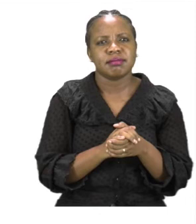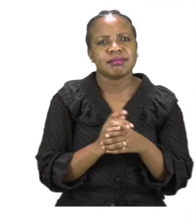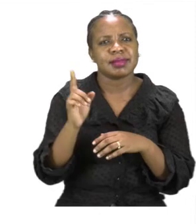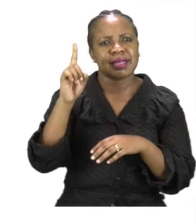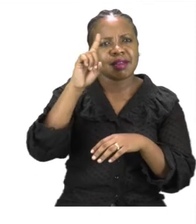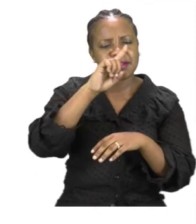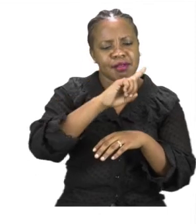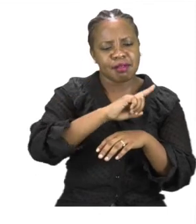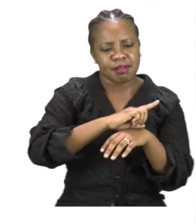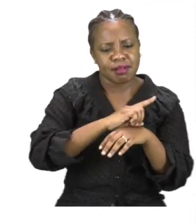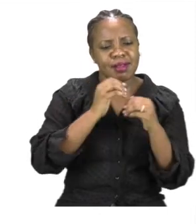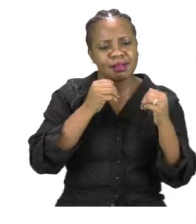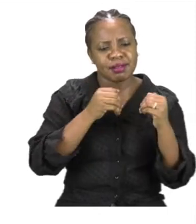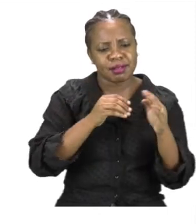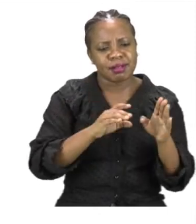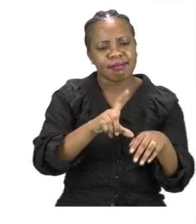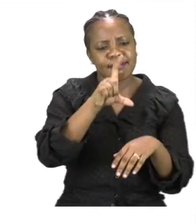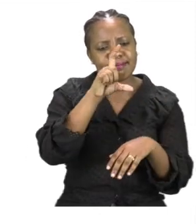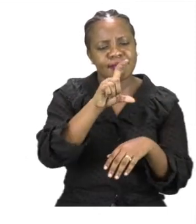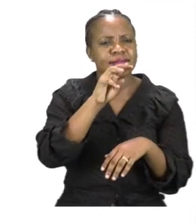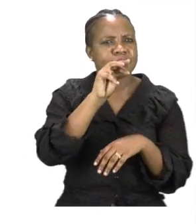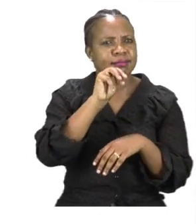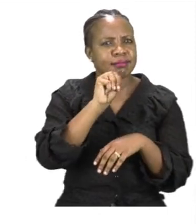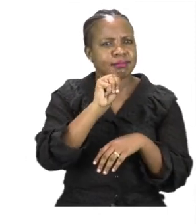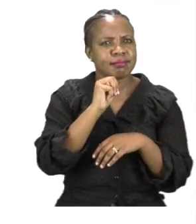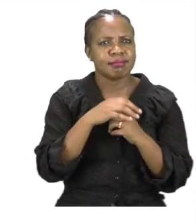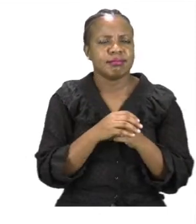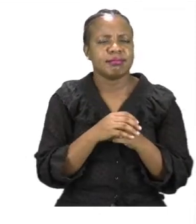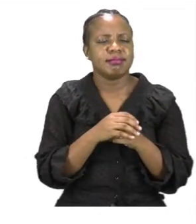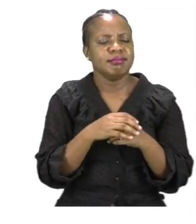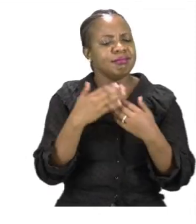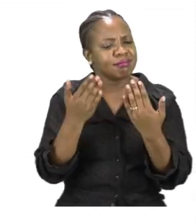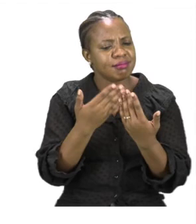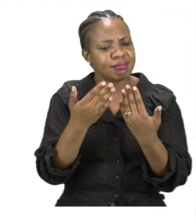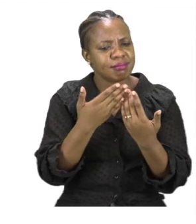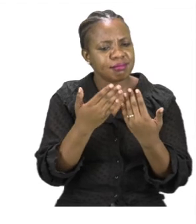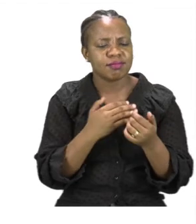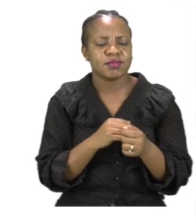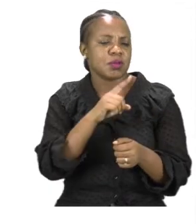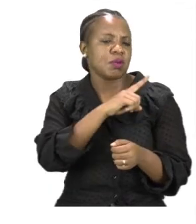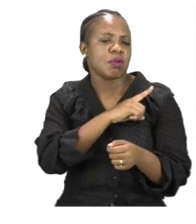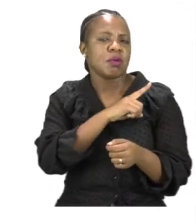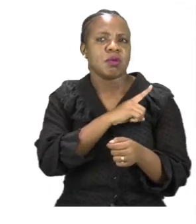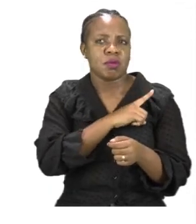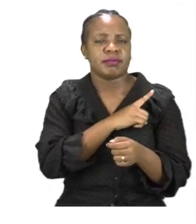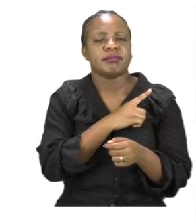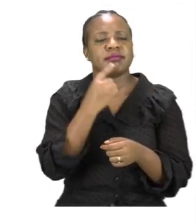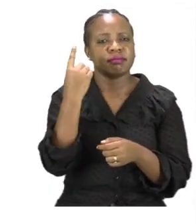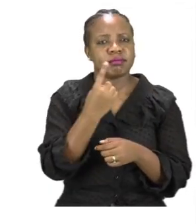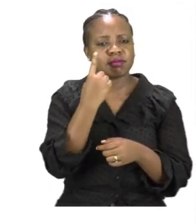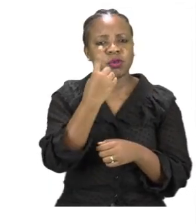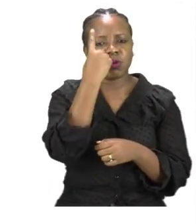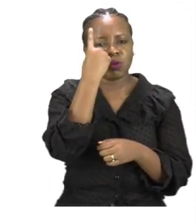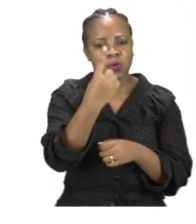a capital letter M. Oh, that one is very easy, boys and girls, because we only have one day of the week